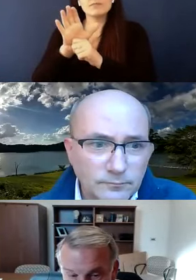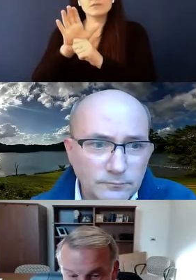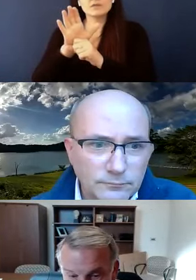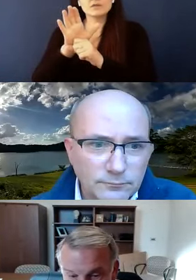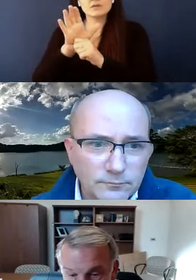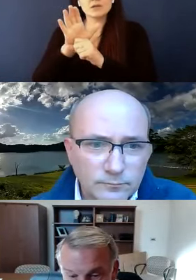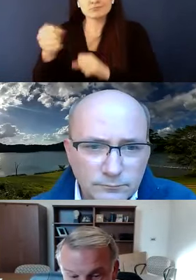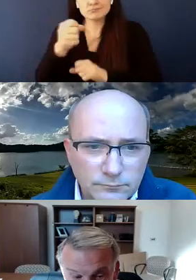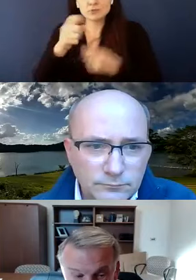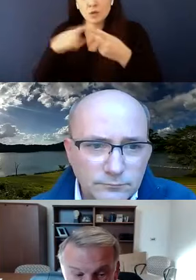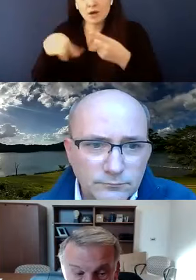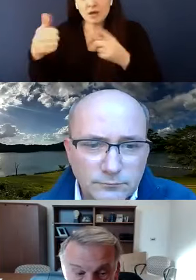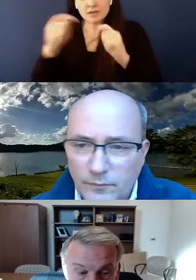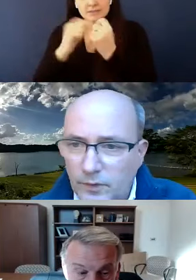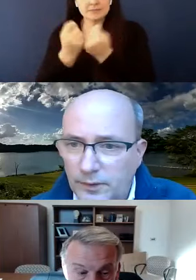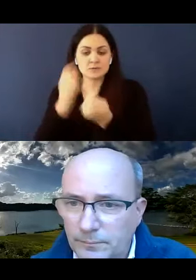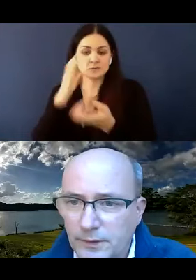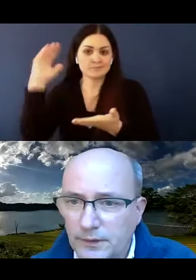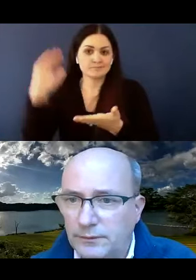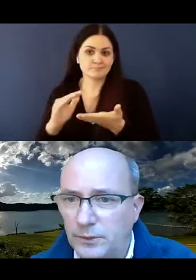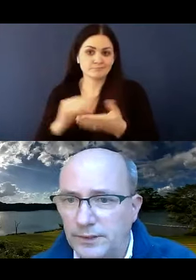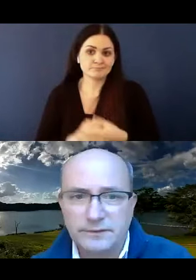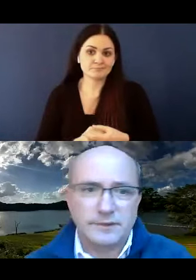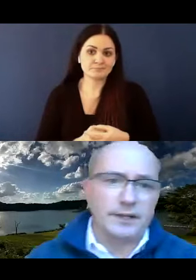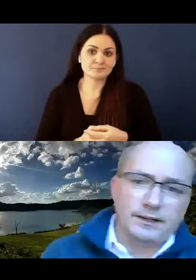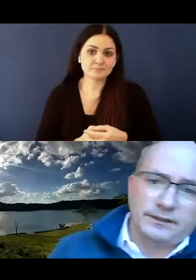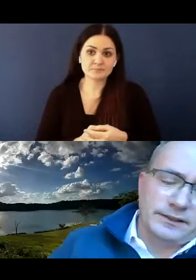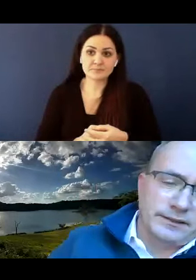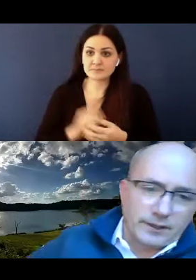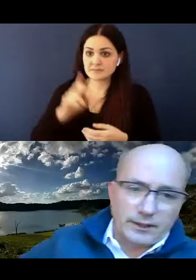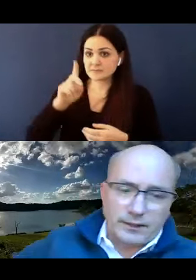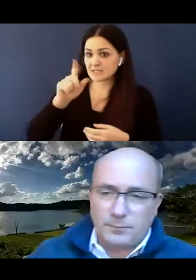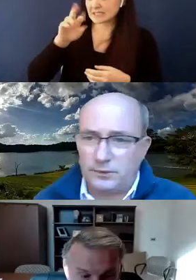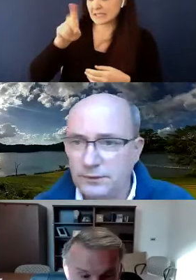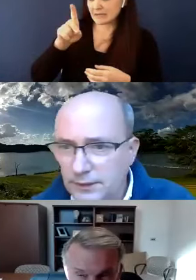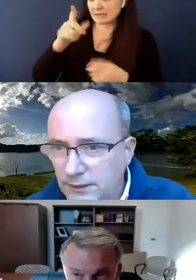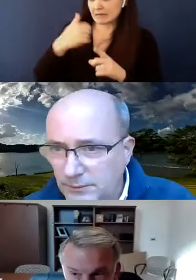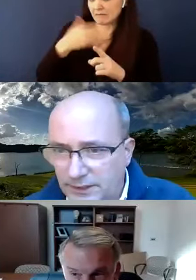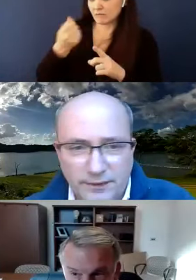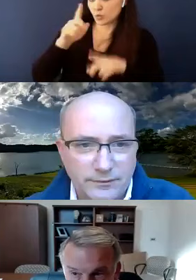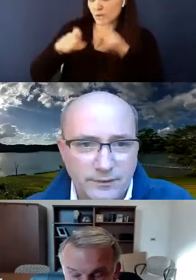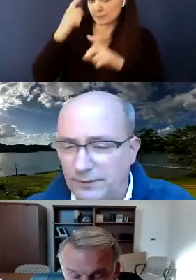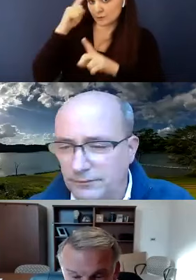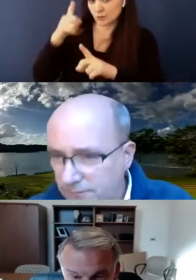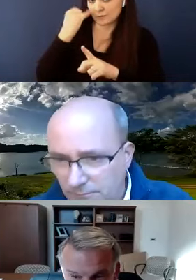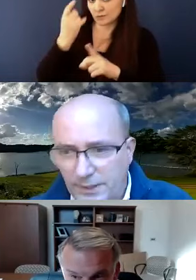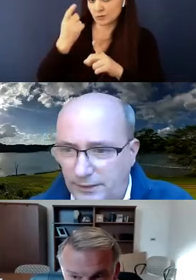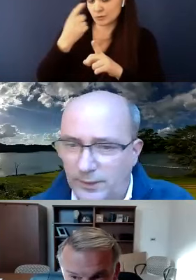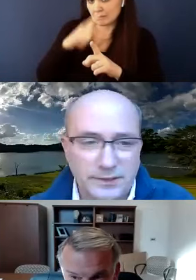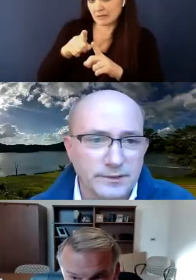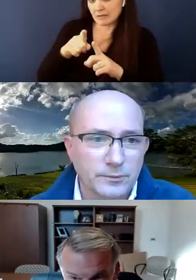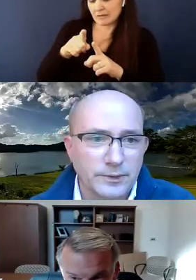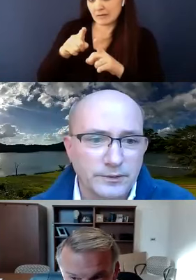teams. So. David, do you want to stay on? And I've got a couple just going to we have